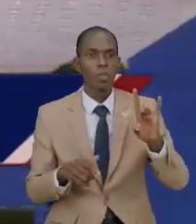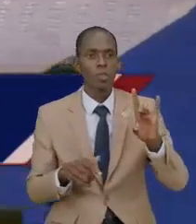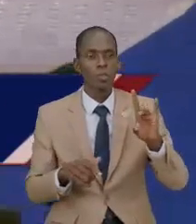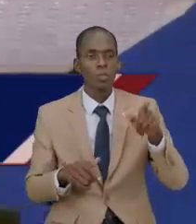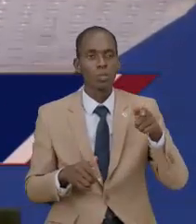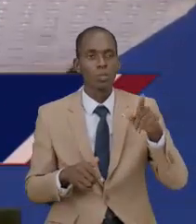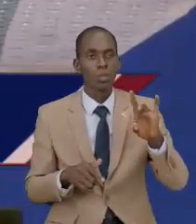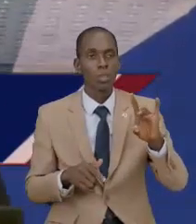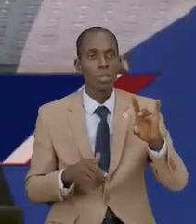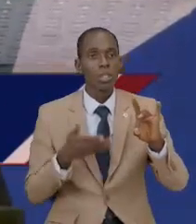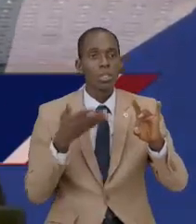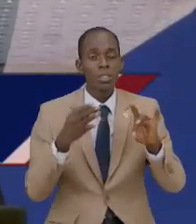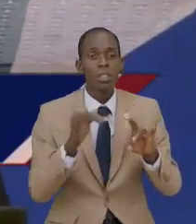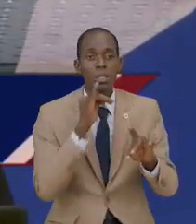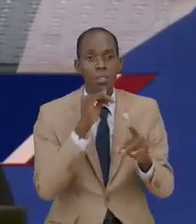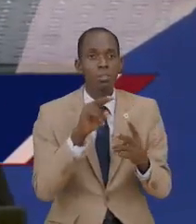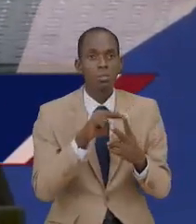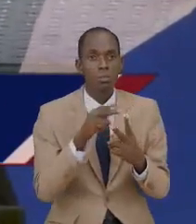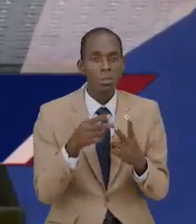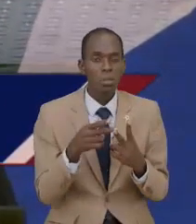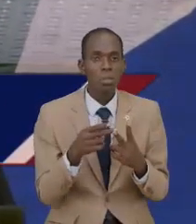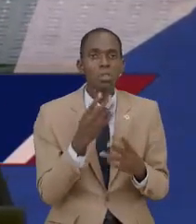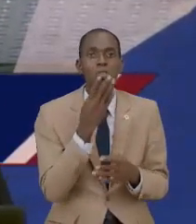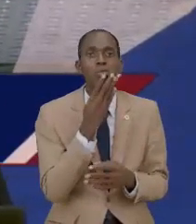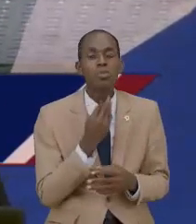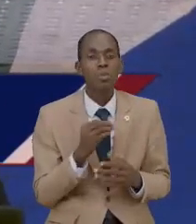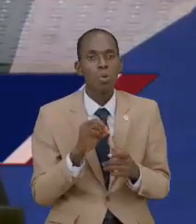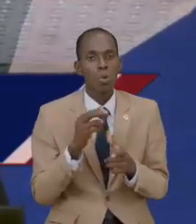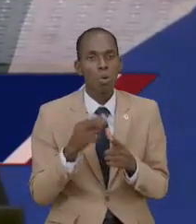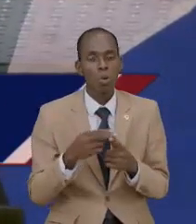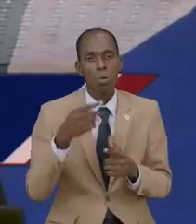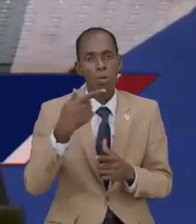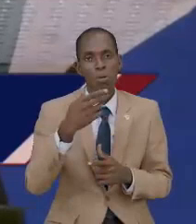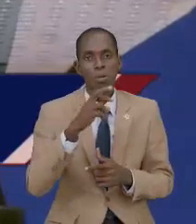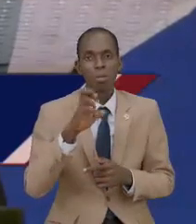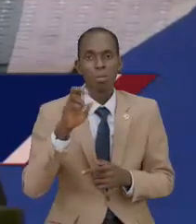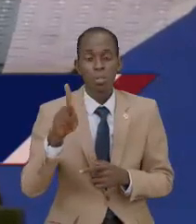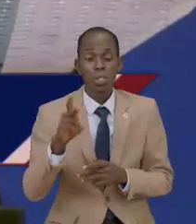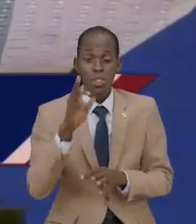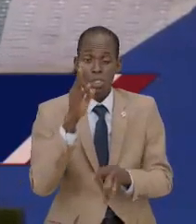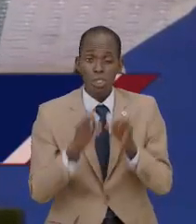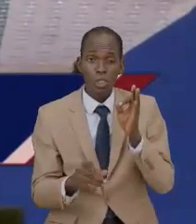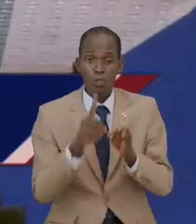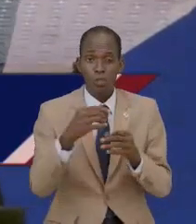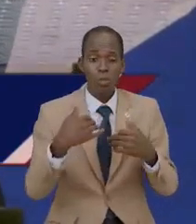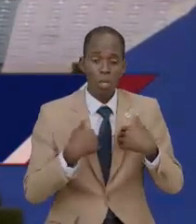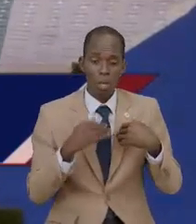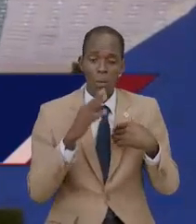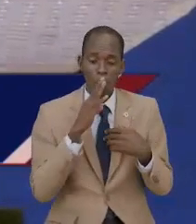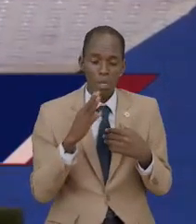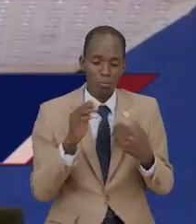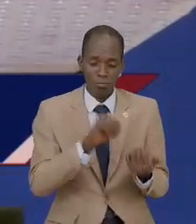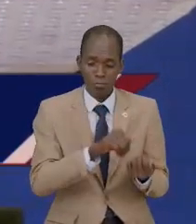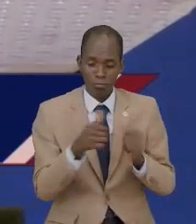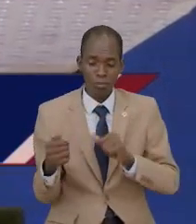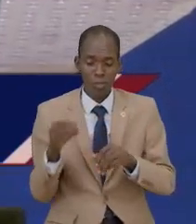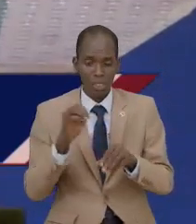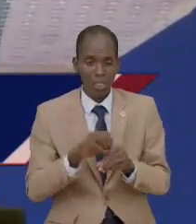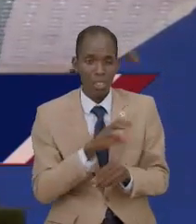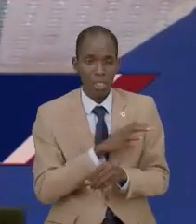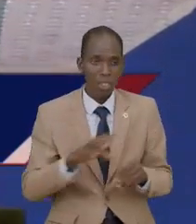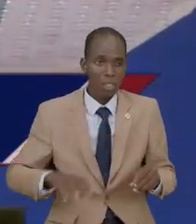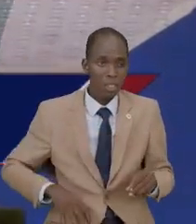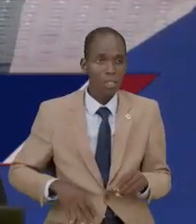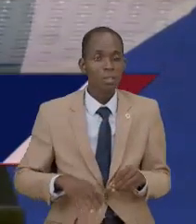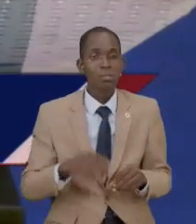says, there is neither Jew nor Greek. If you have been baptized into Christ, immersed in Christ,